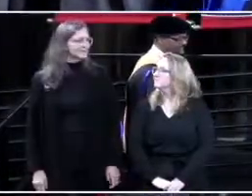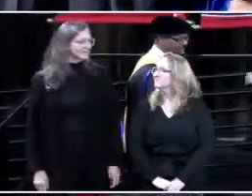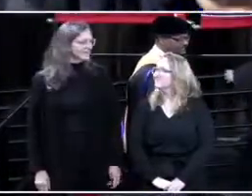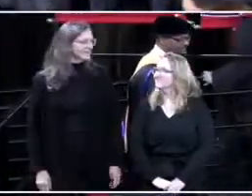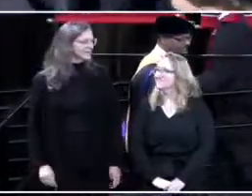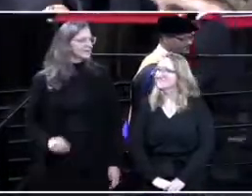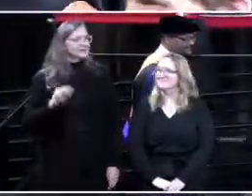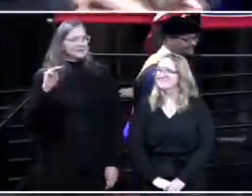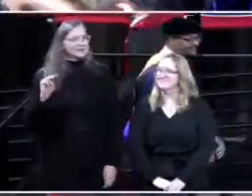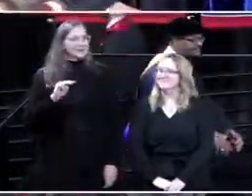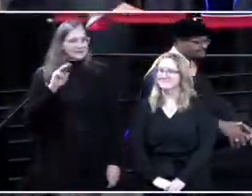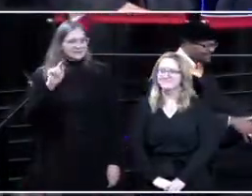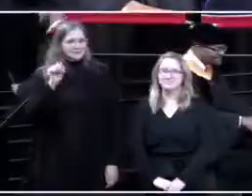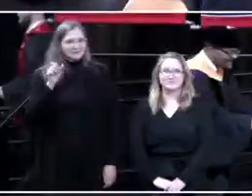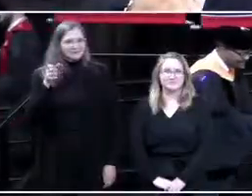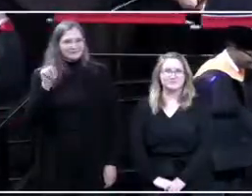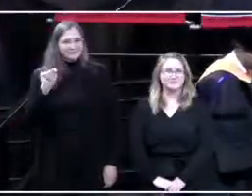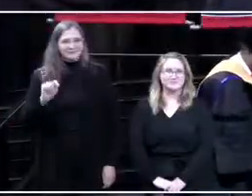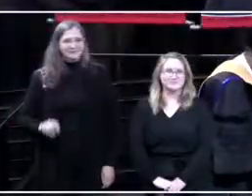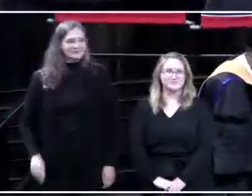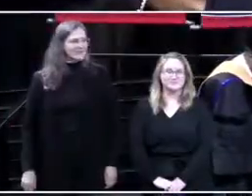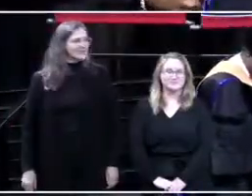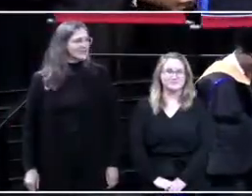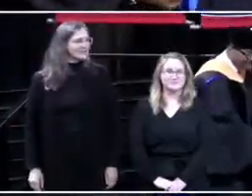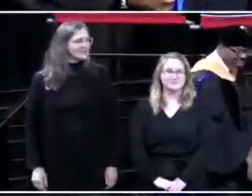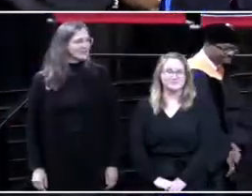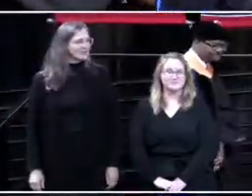Michaela Adelson.